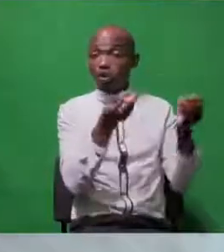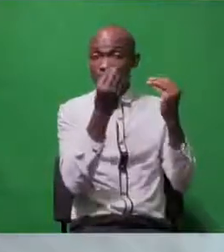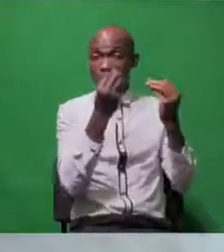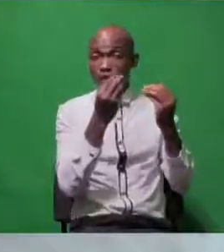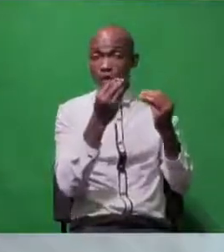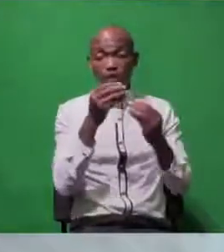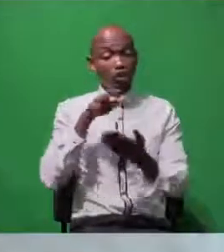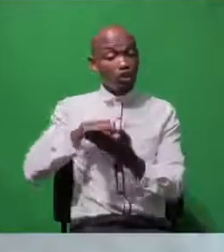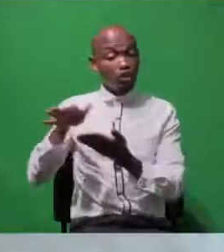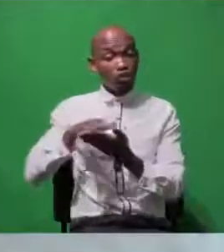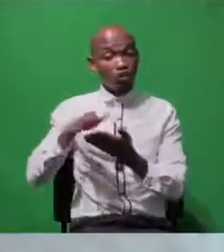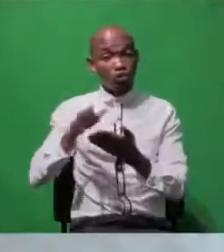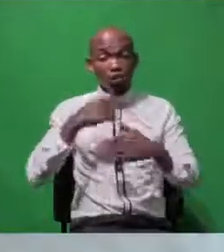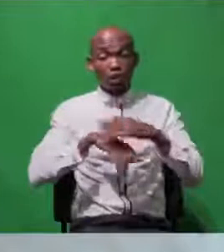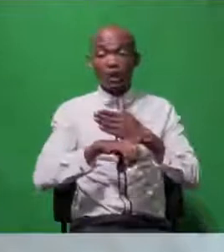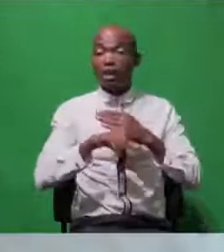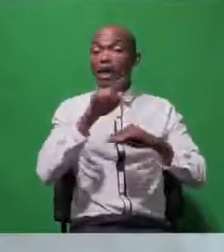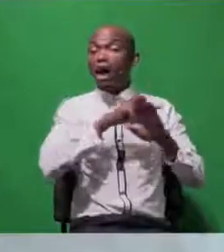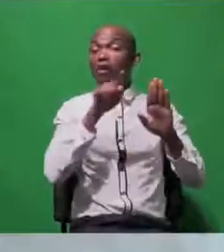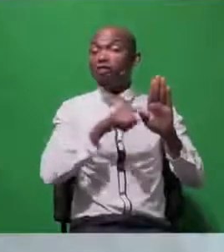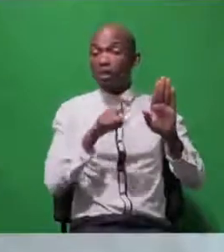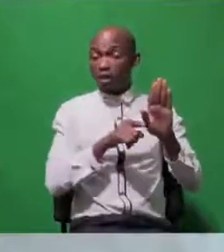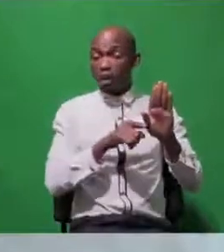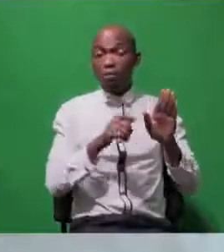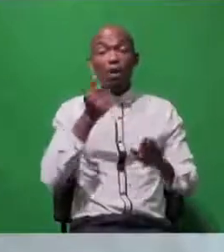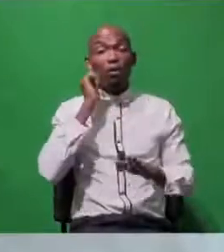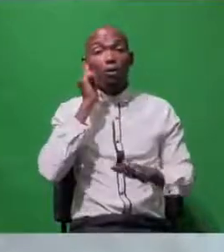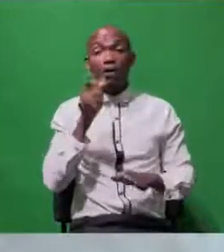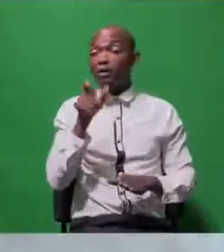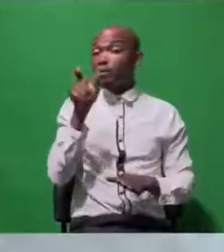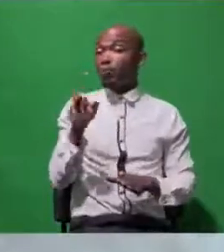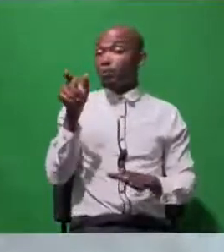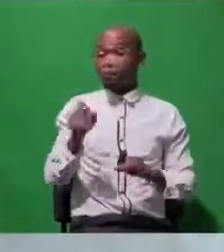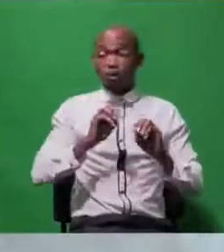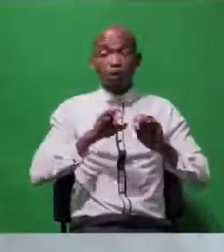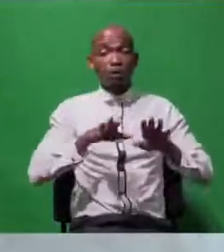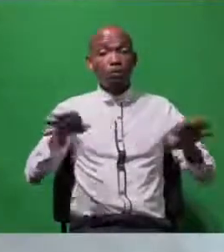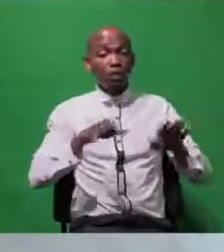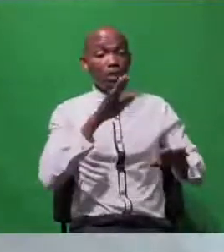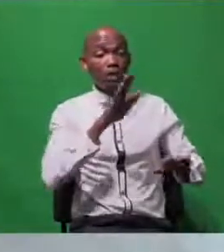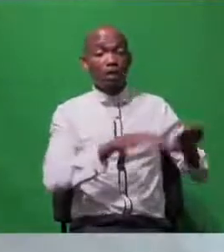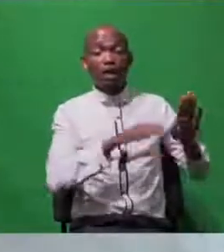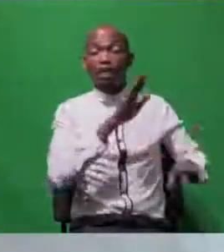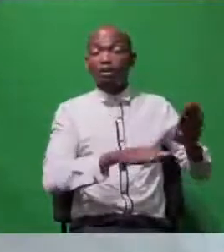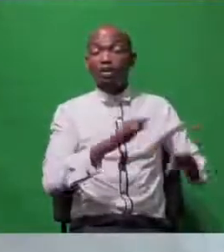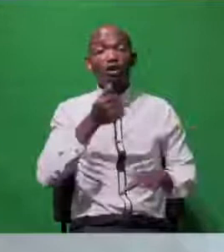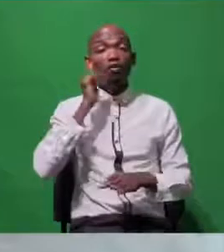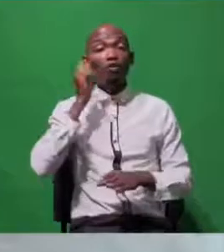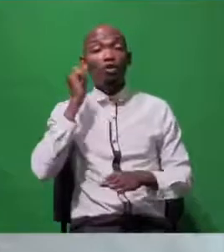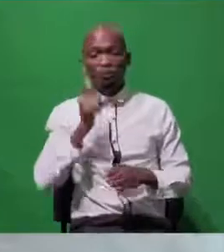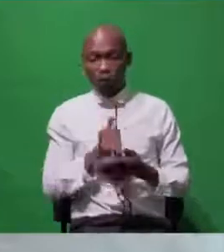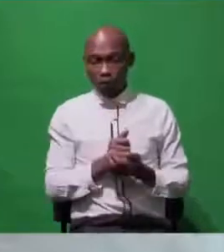in Africa by the whites aiming at spreading European culture. Spreading European